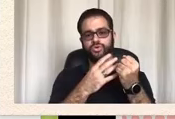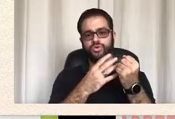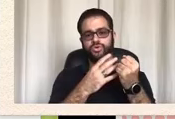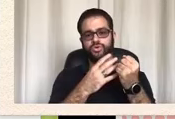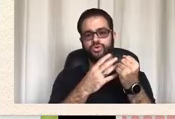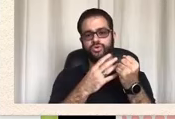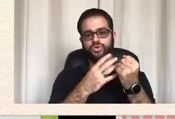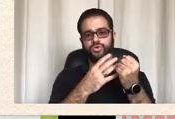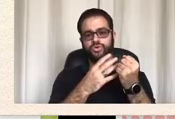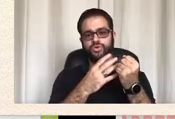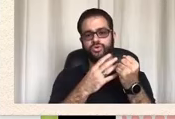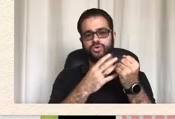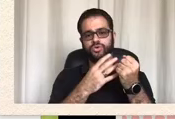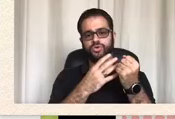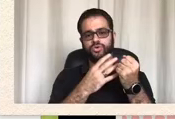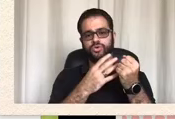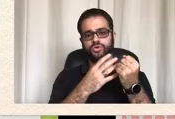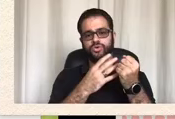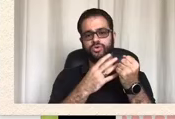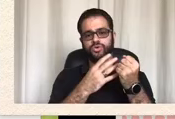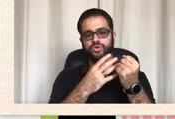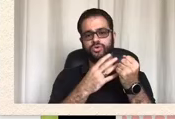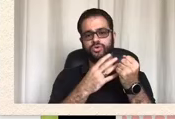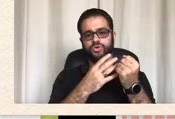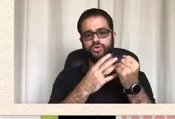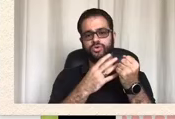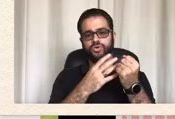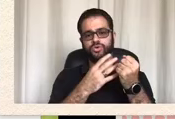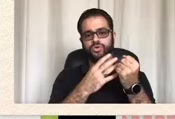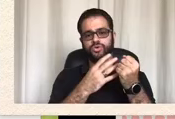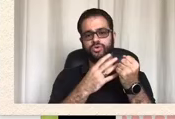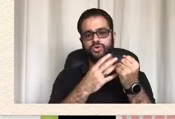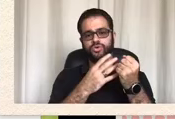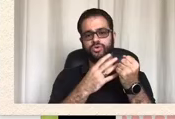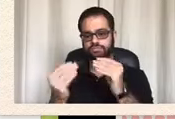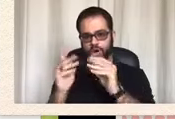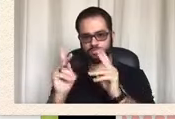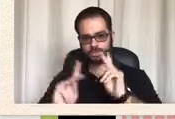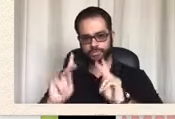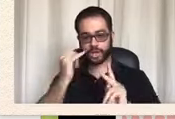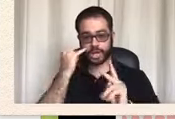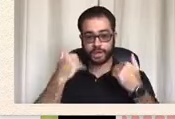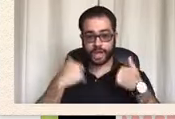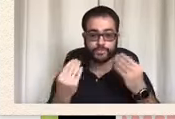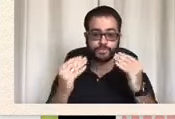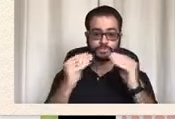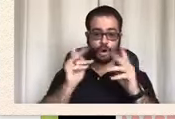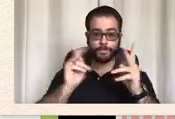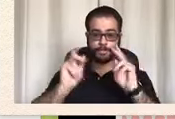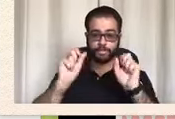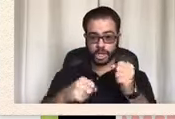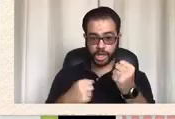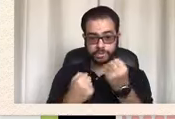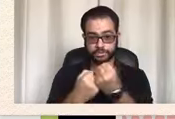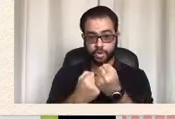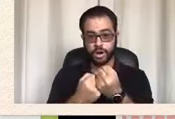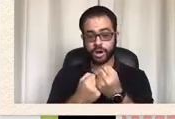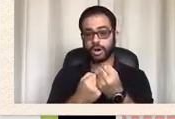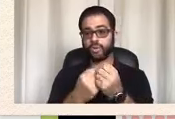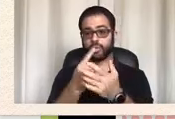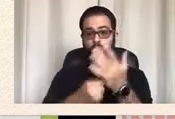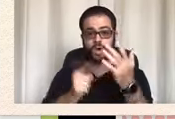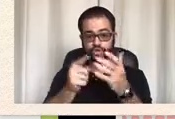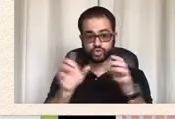There's always strength in numbers, so the more people that you have that can support what you're doing, the more you're going to be able